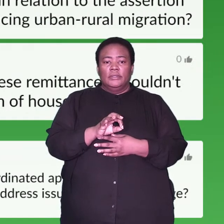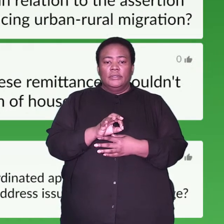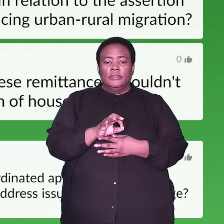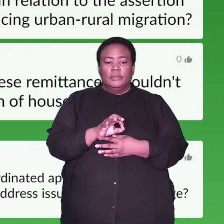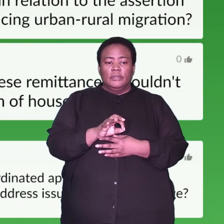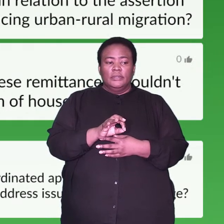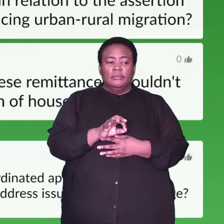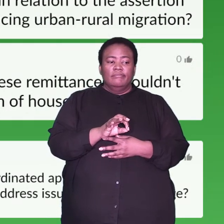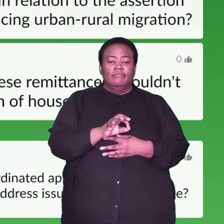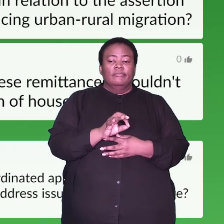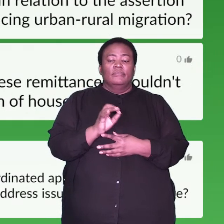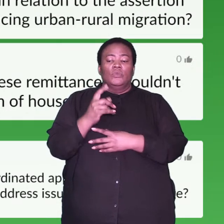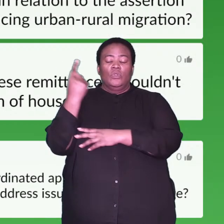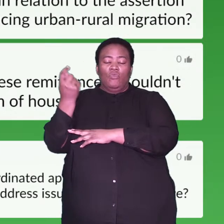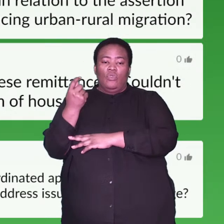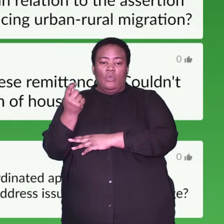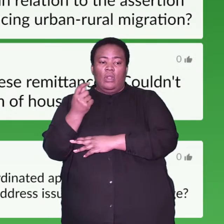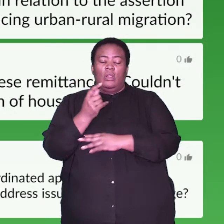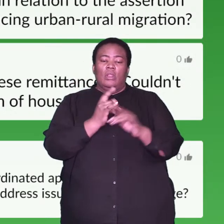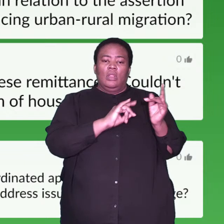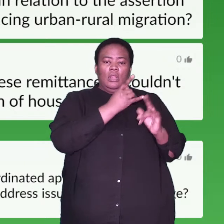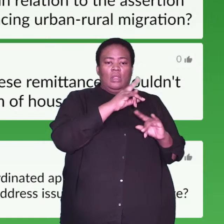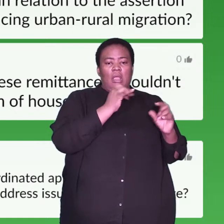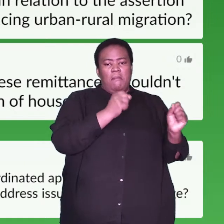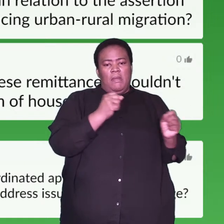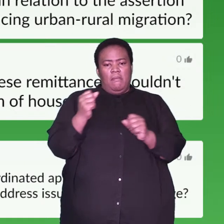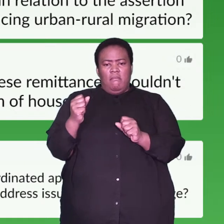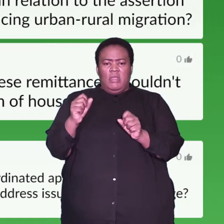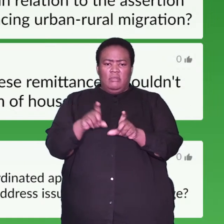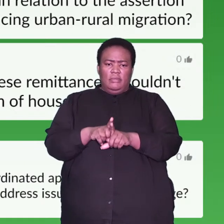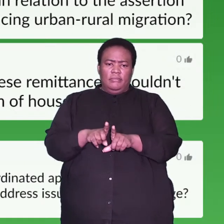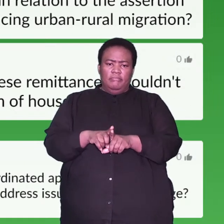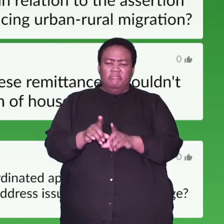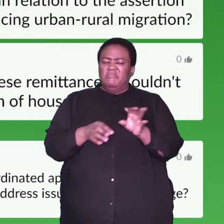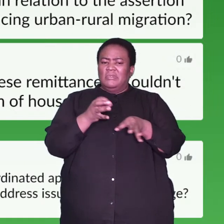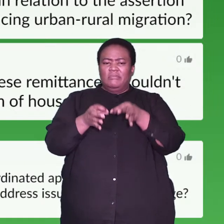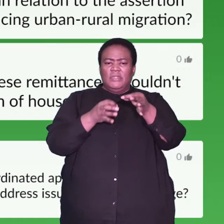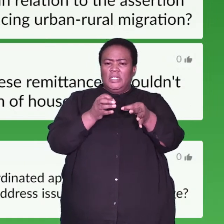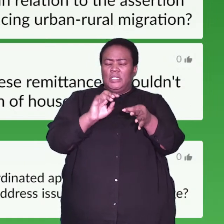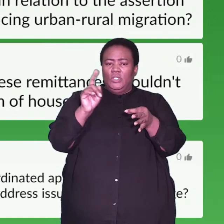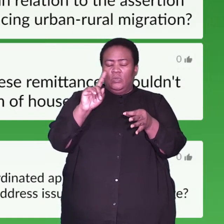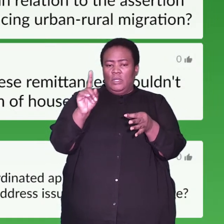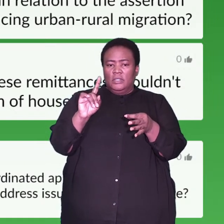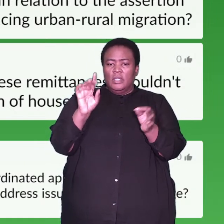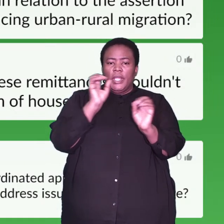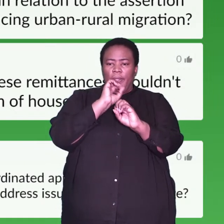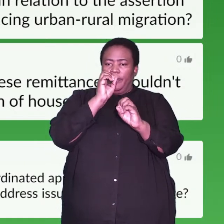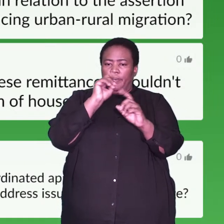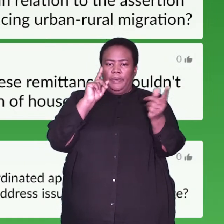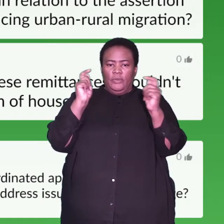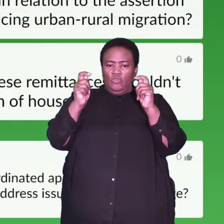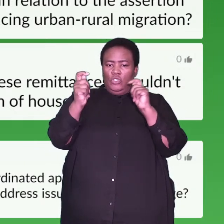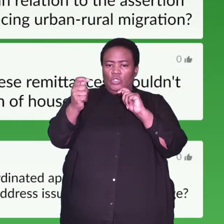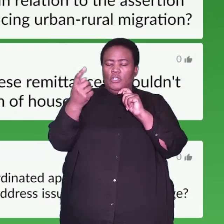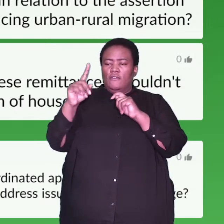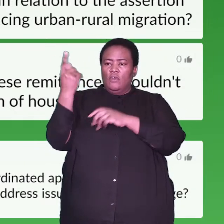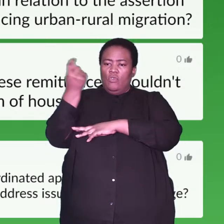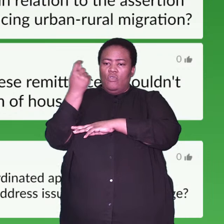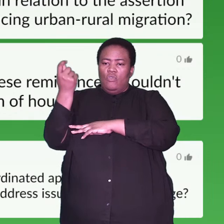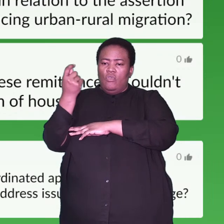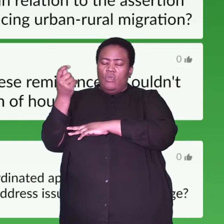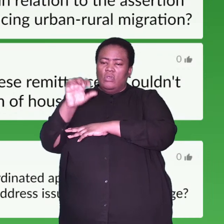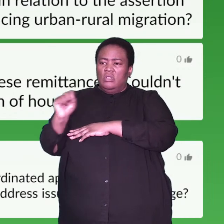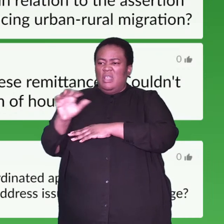rates between rural and urban areas remaining constant? What is the explanation? Is it that nothing changed for rural South Africa over